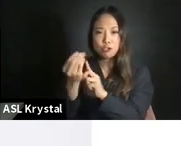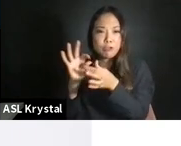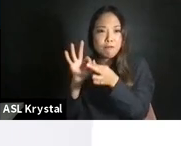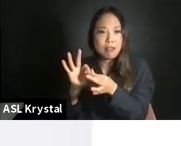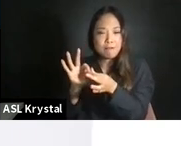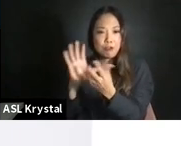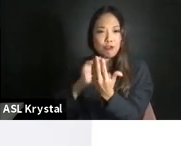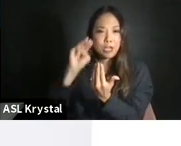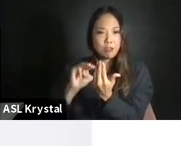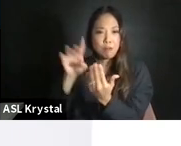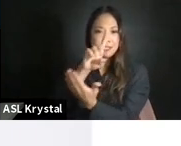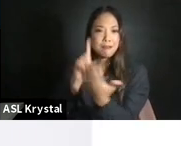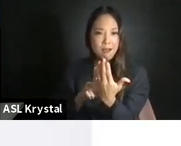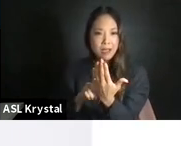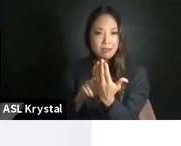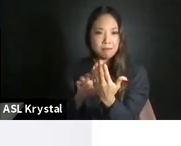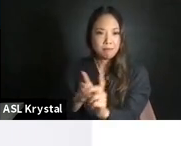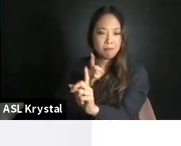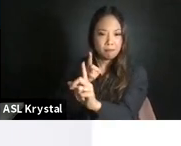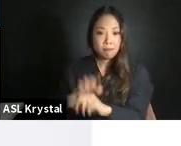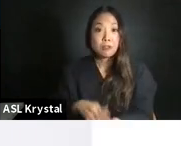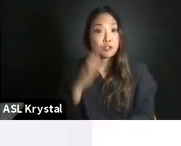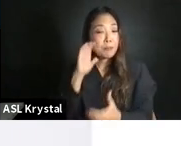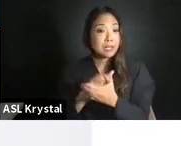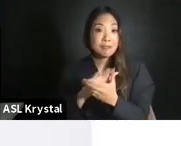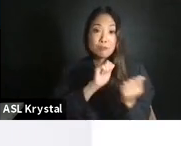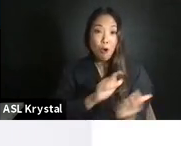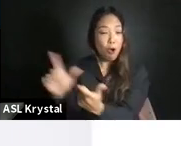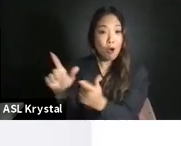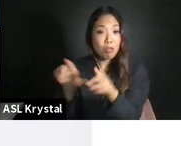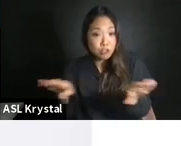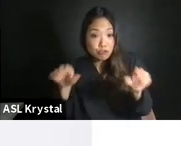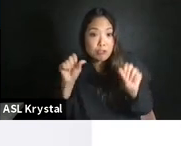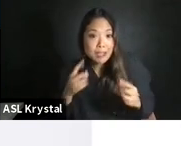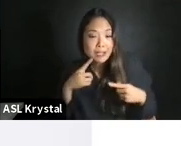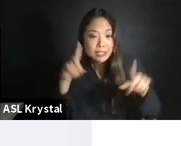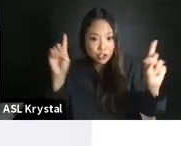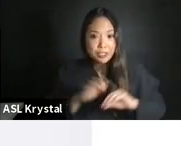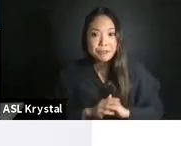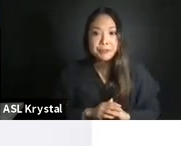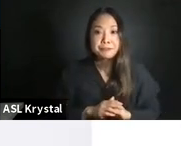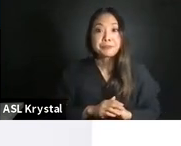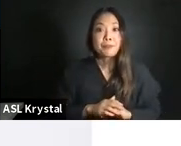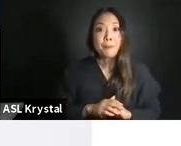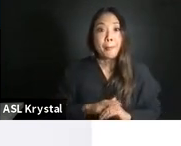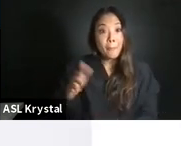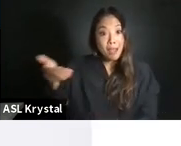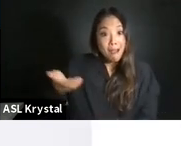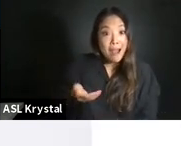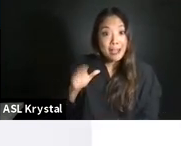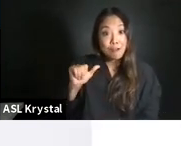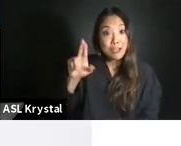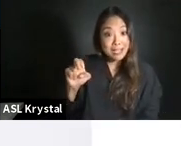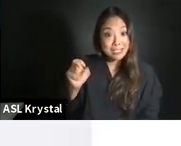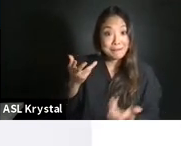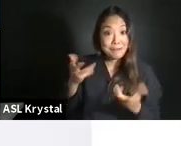and she believes that all children can achieve and on a side note after candace was hired she informed me that i